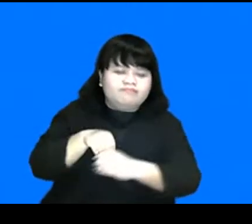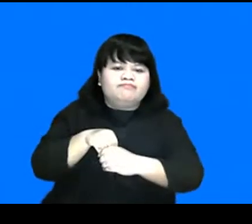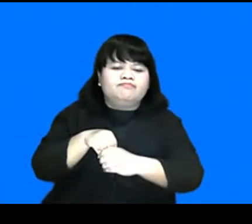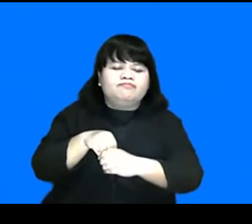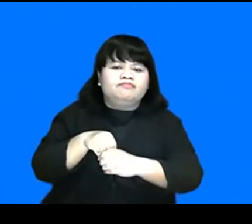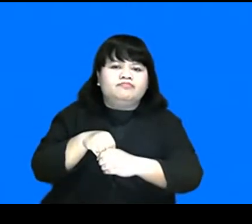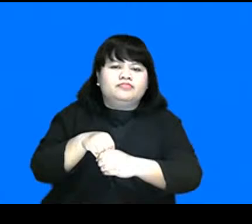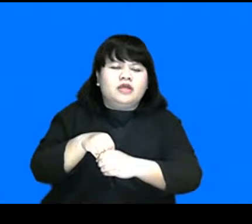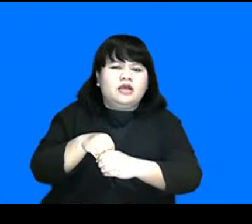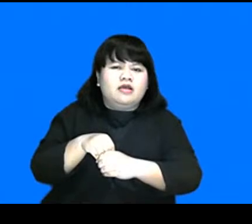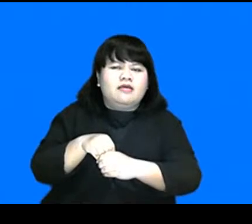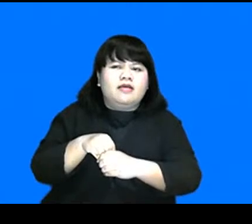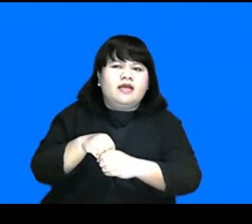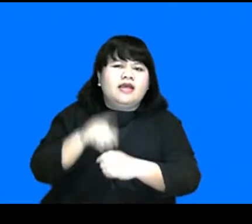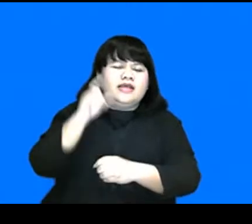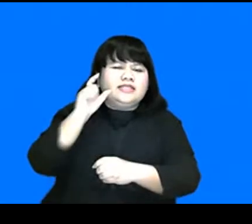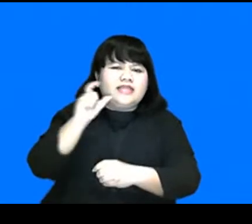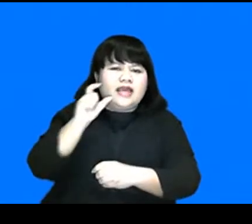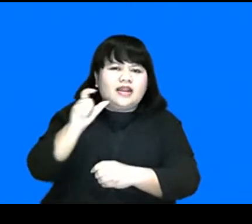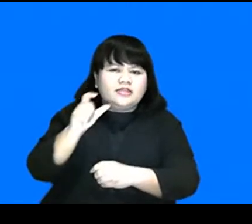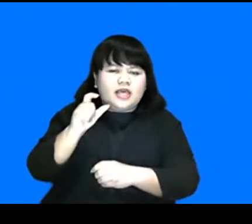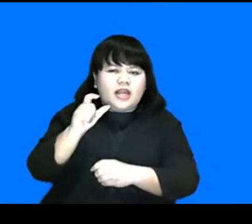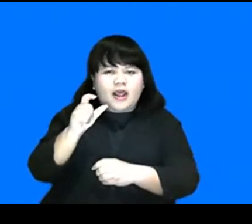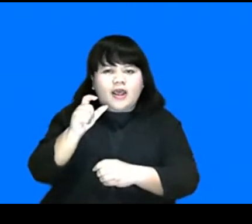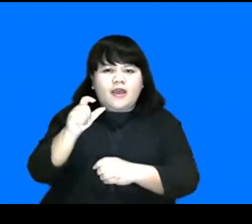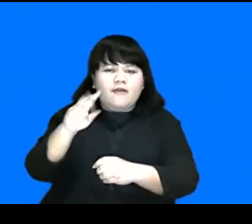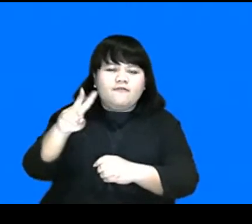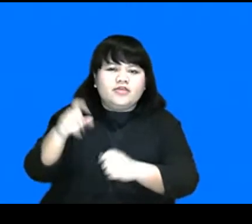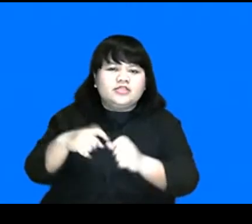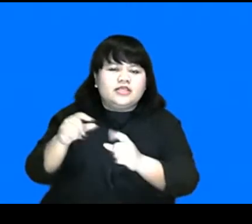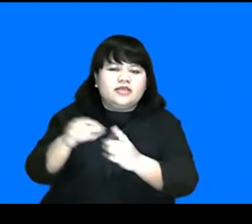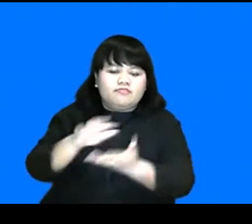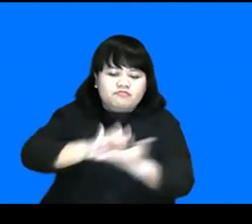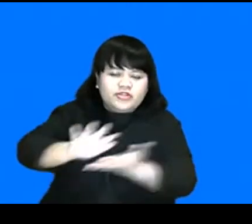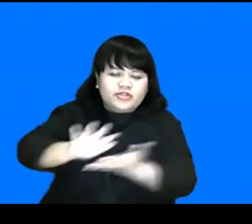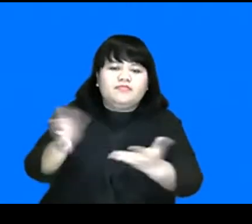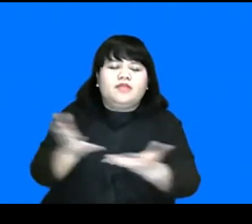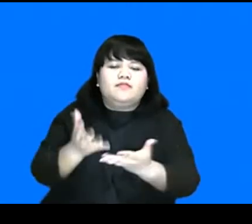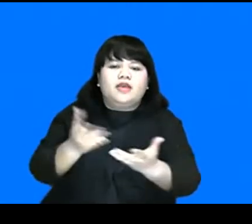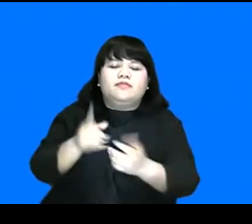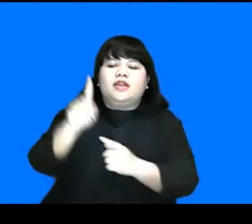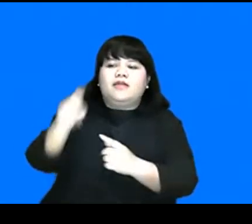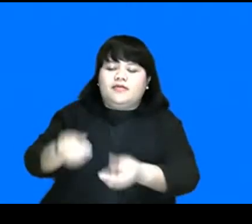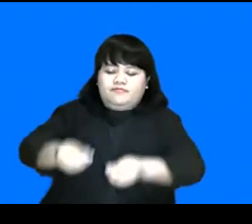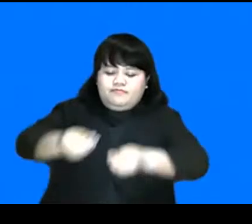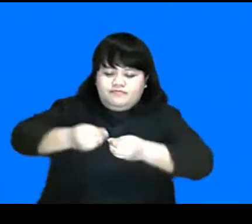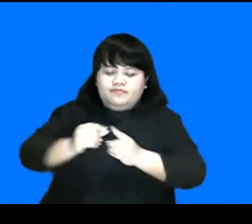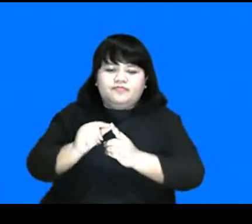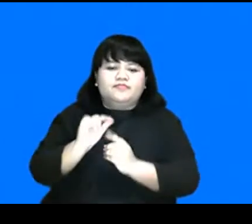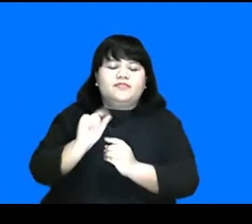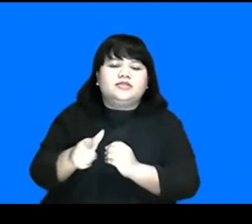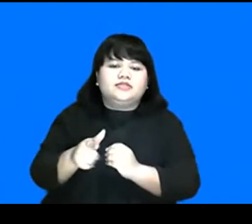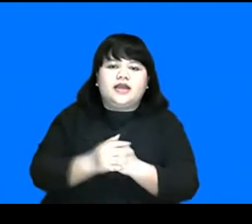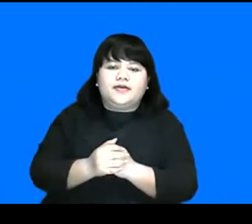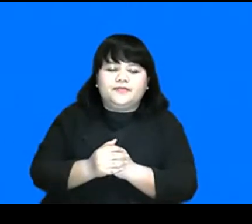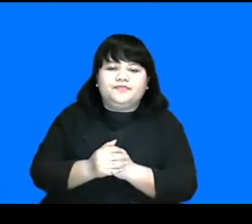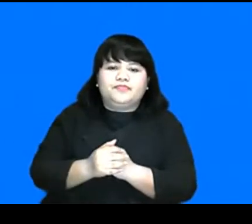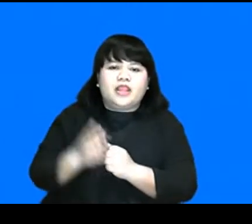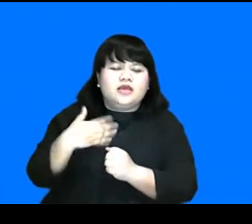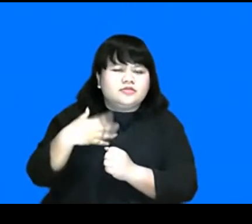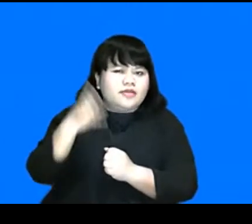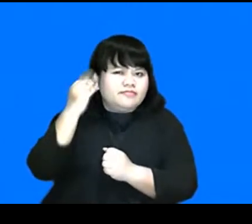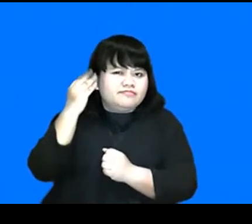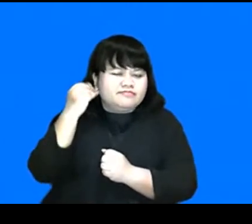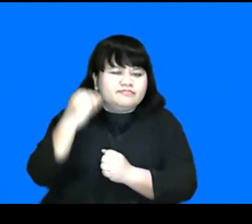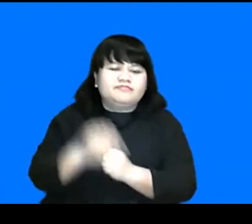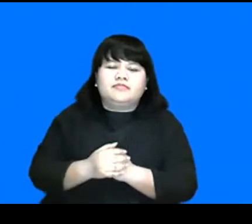way is for the government to tax, to raise revenues. Number two, I heard earlier on that we mentioned that tax seems